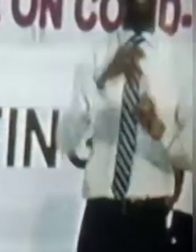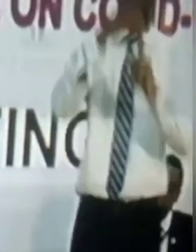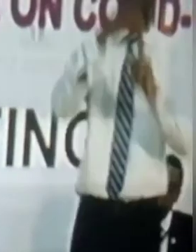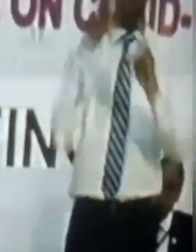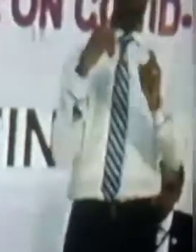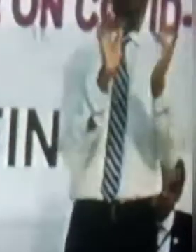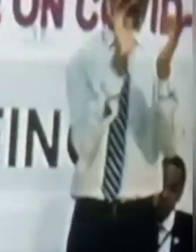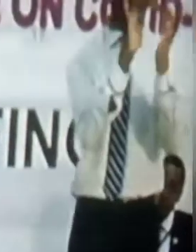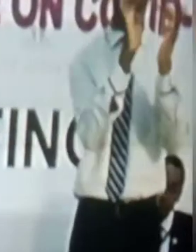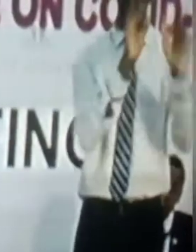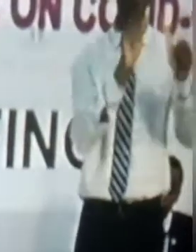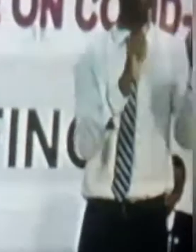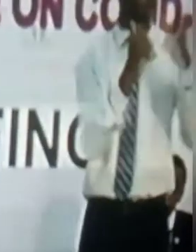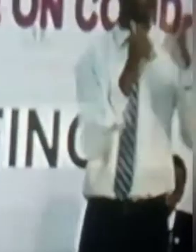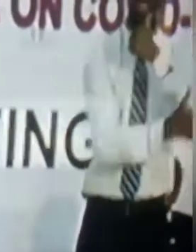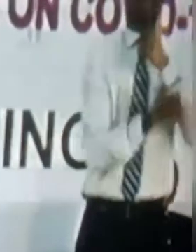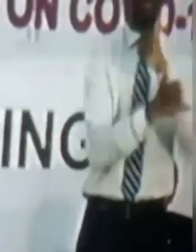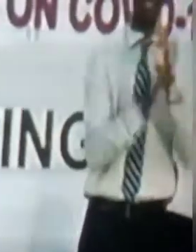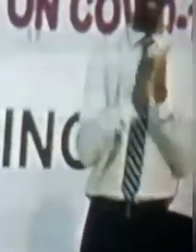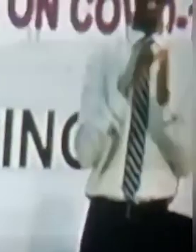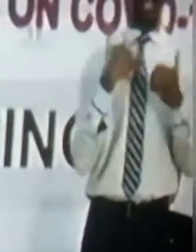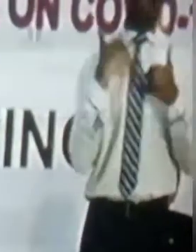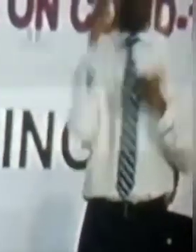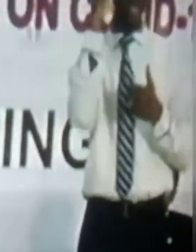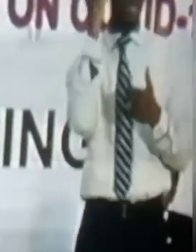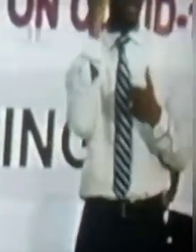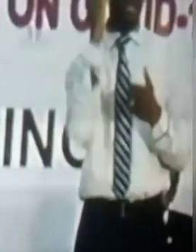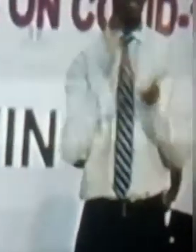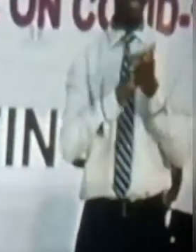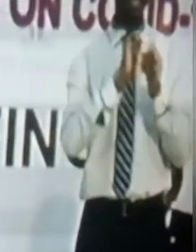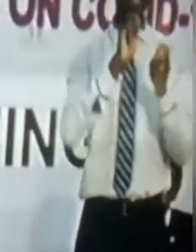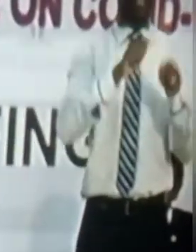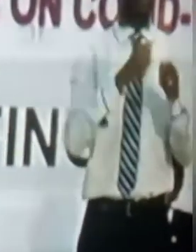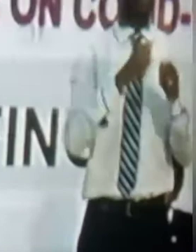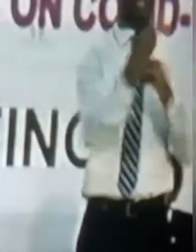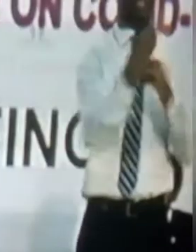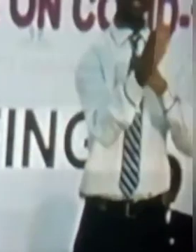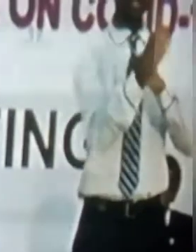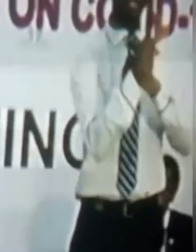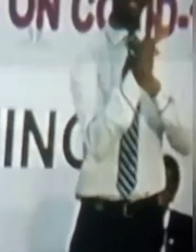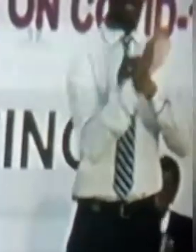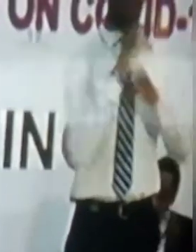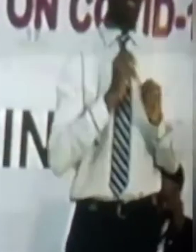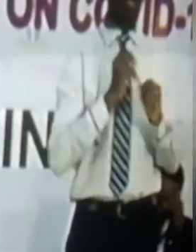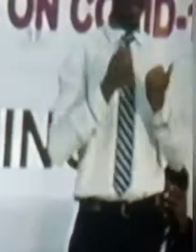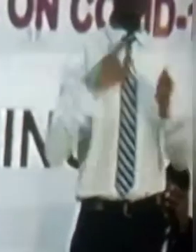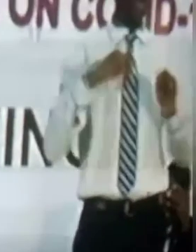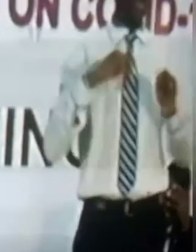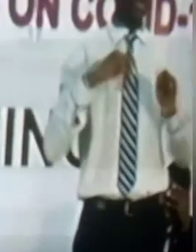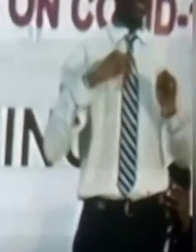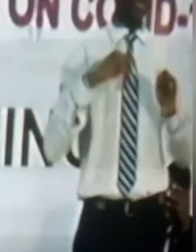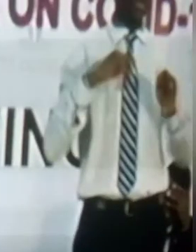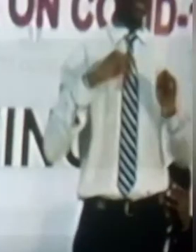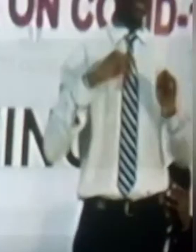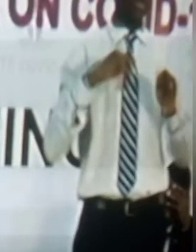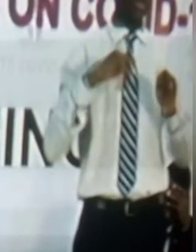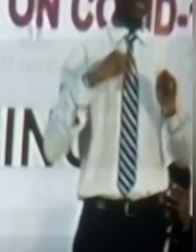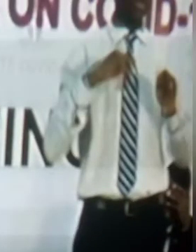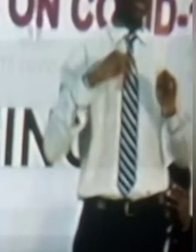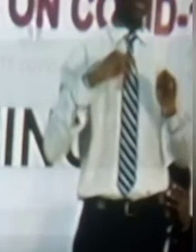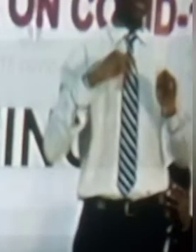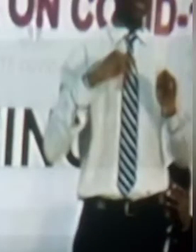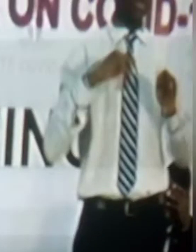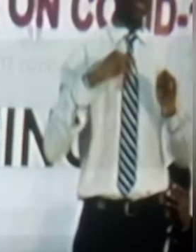can provide hands-on demonstration of how to deal with the outbreak and give Nigerian clinical workforce